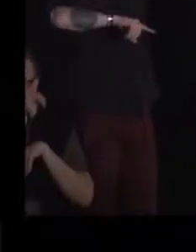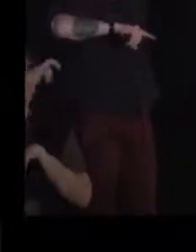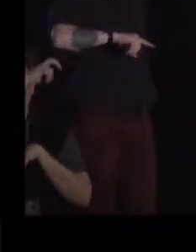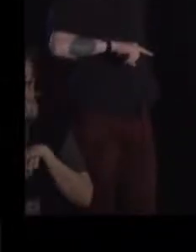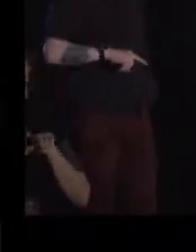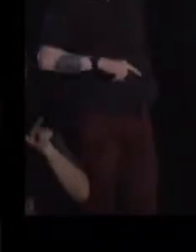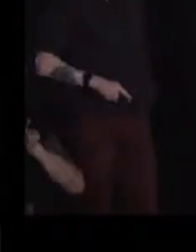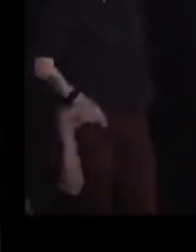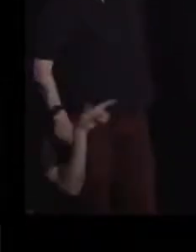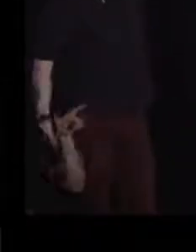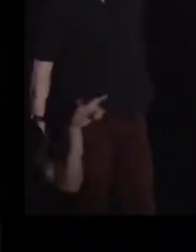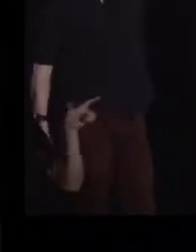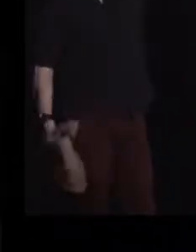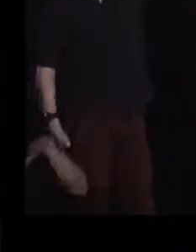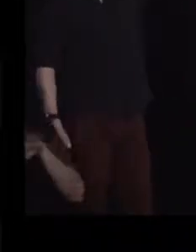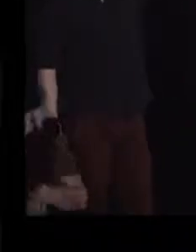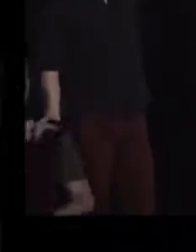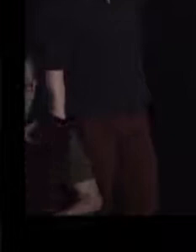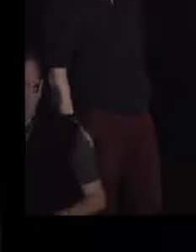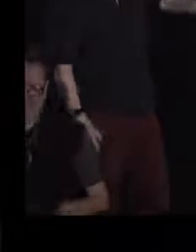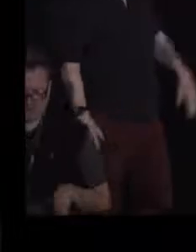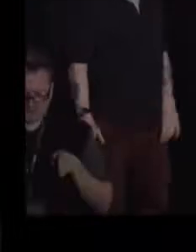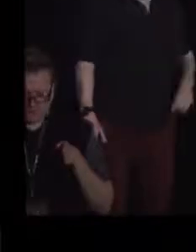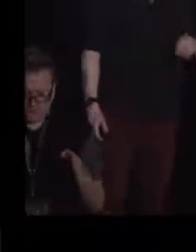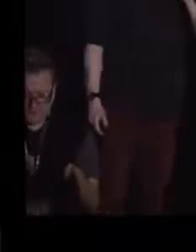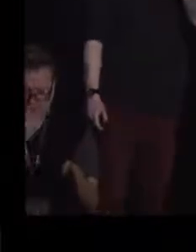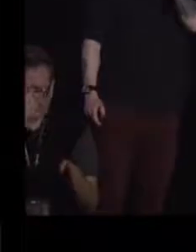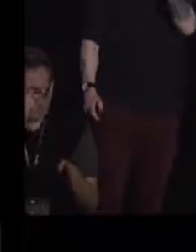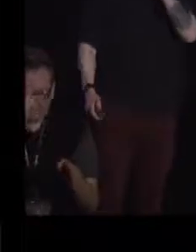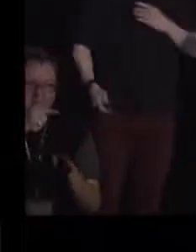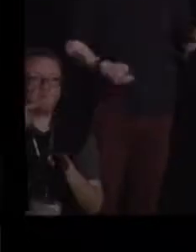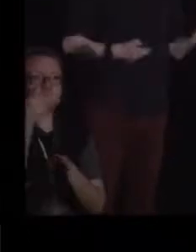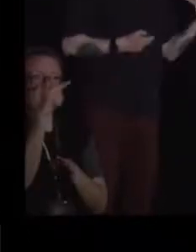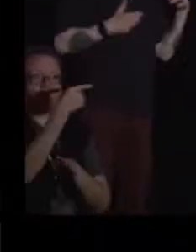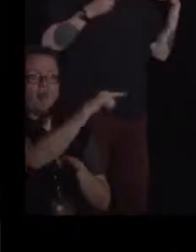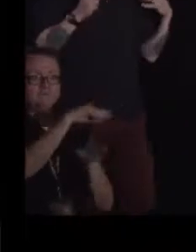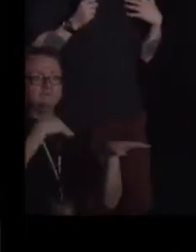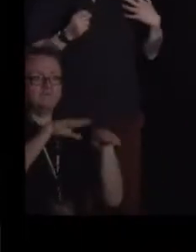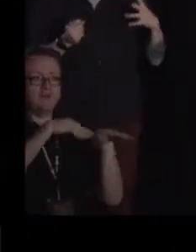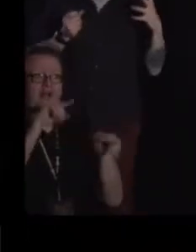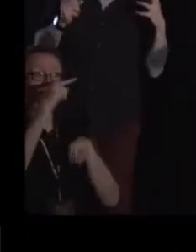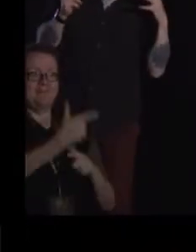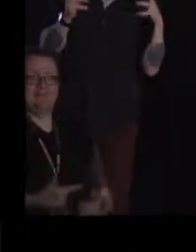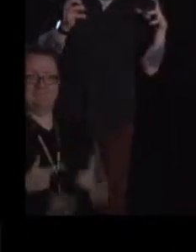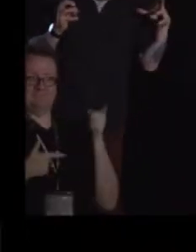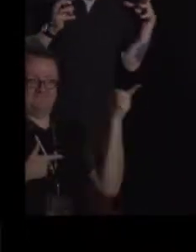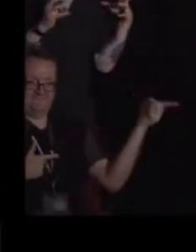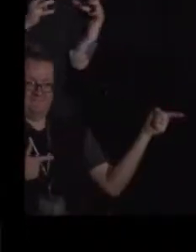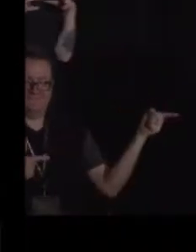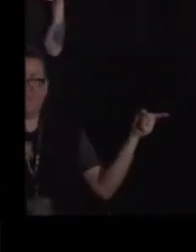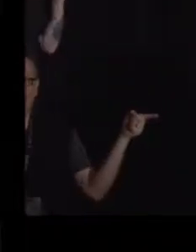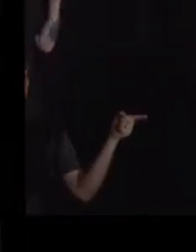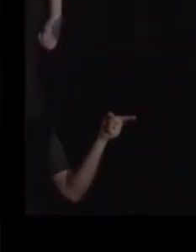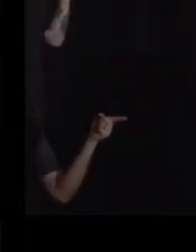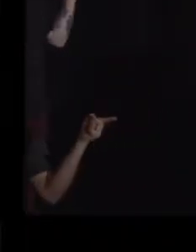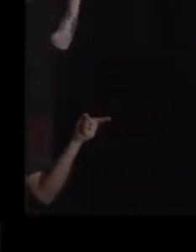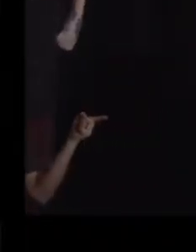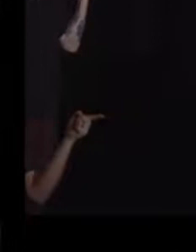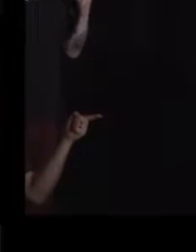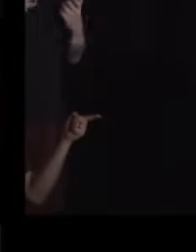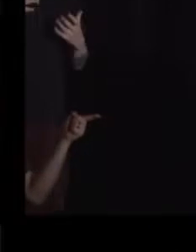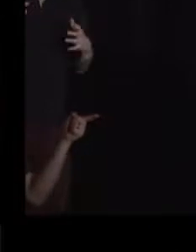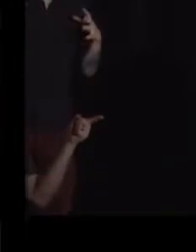escalators. Take a left on King Street, is it? This is down the bottom there. So that's where I live, and I love it. And it's Bristol in the UK. It's kind